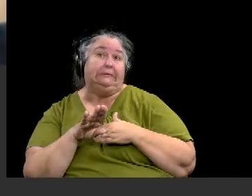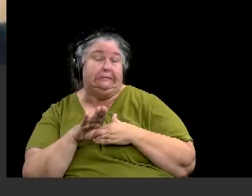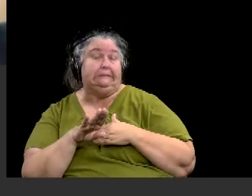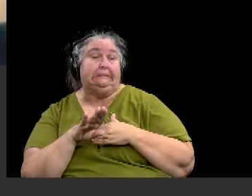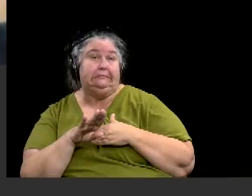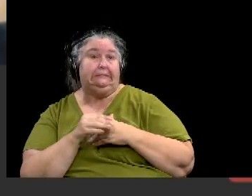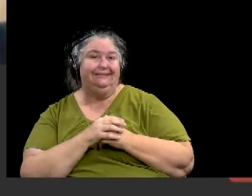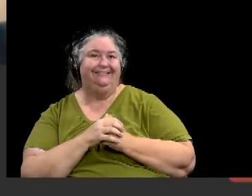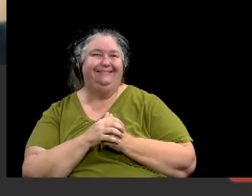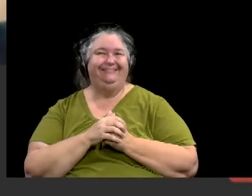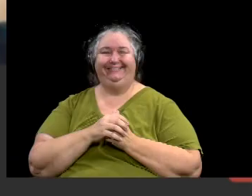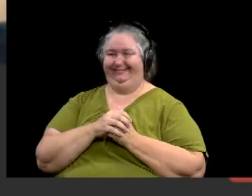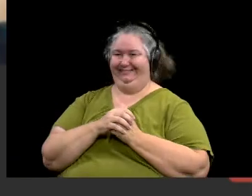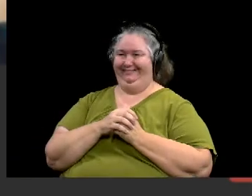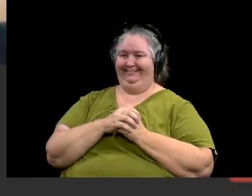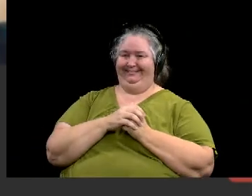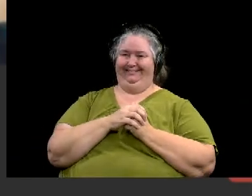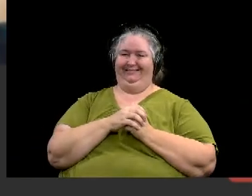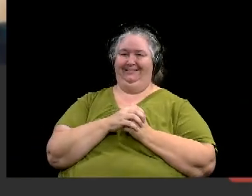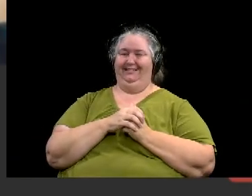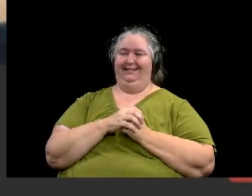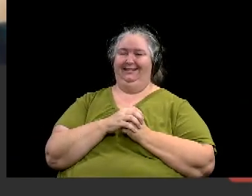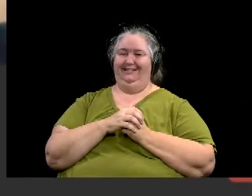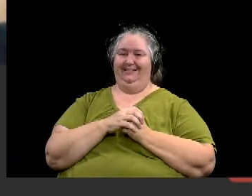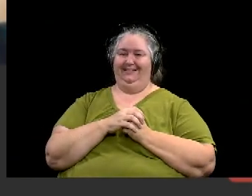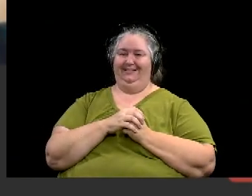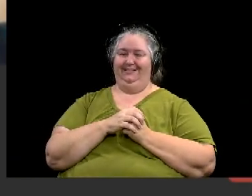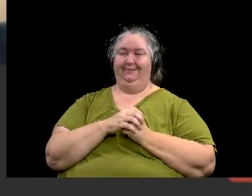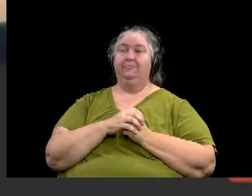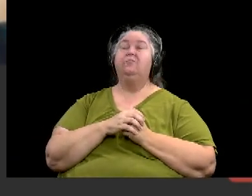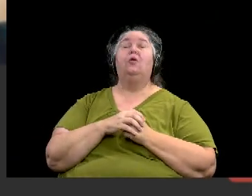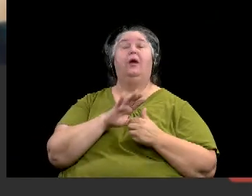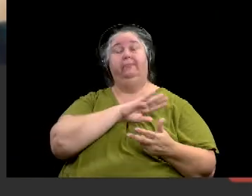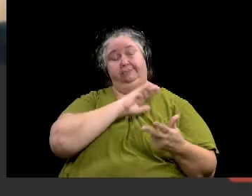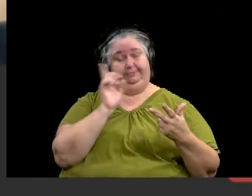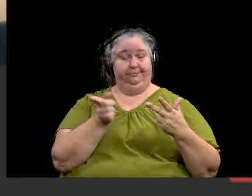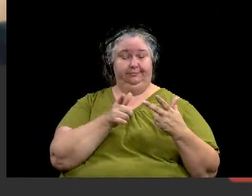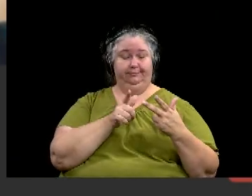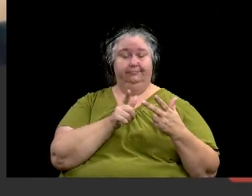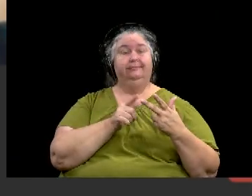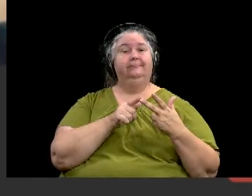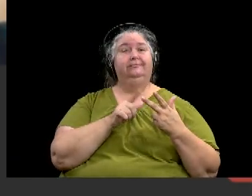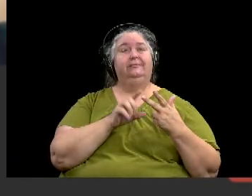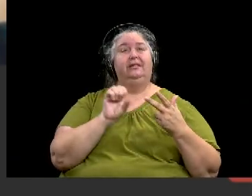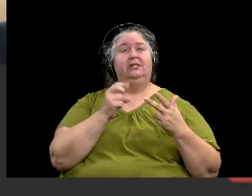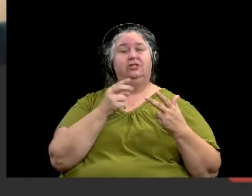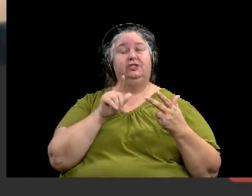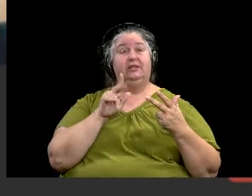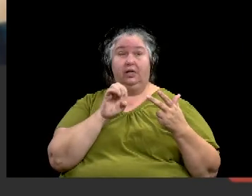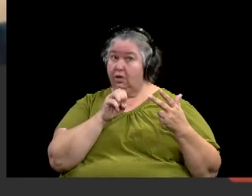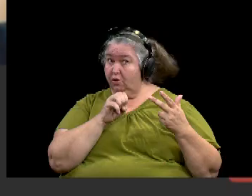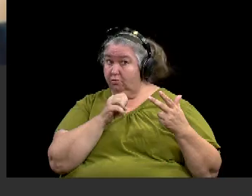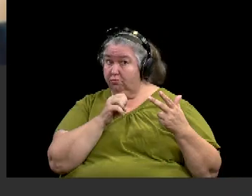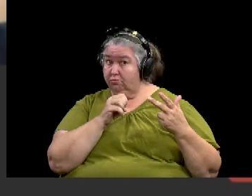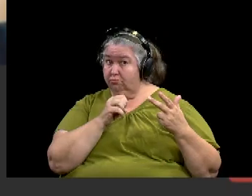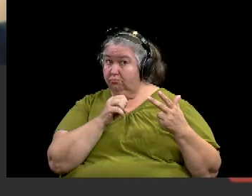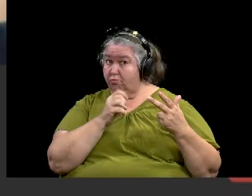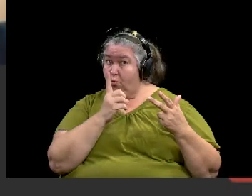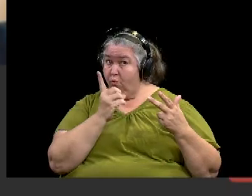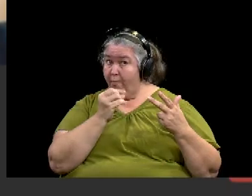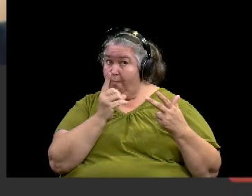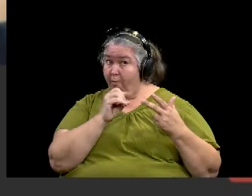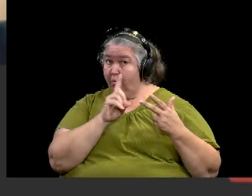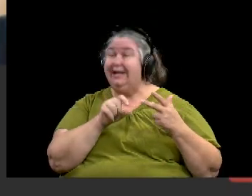Okay, back to Shaquille Amari from Fox 44. Shaquille, are you there? And do you want another question? Yes, I am. So I have a two-part